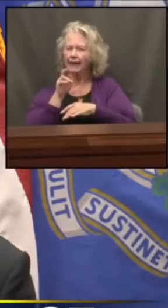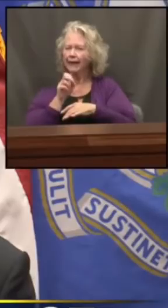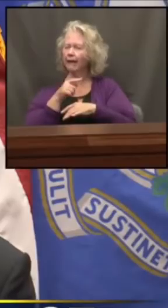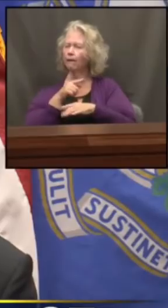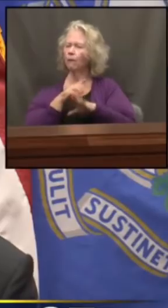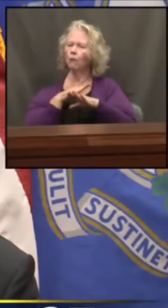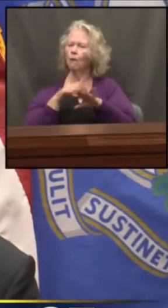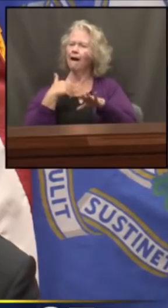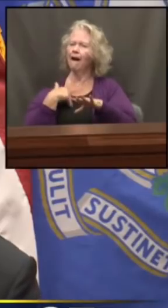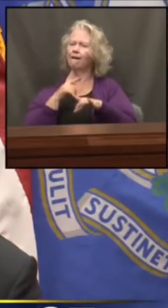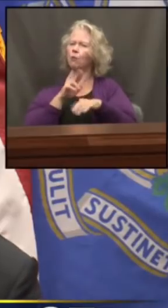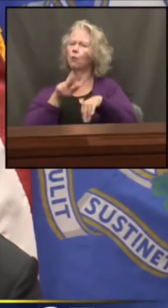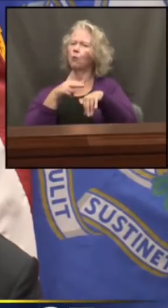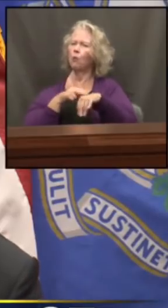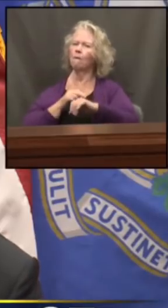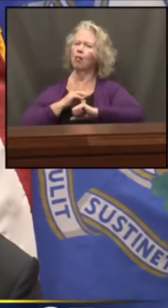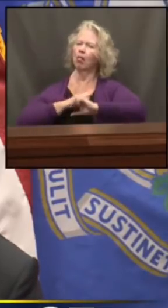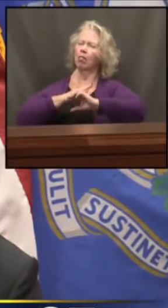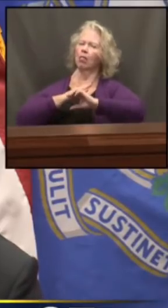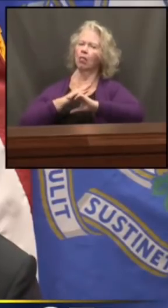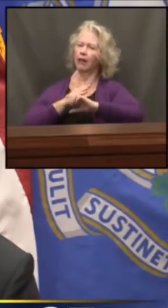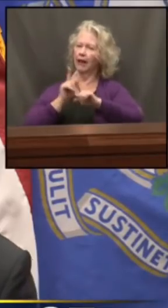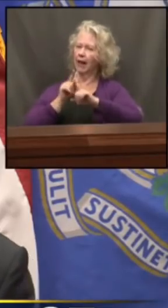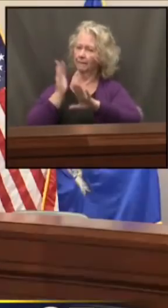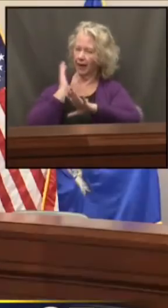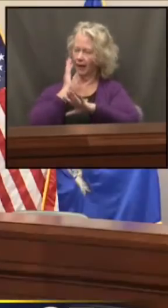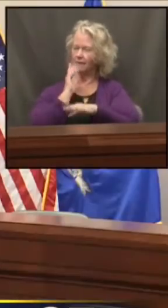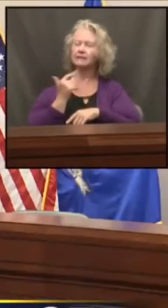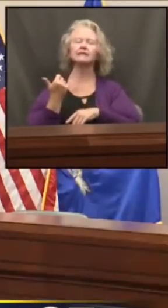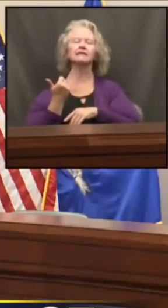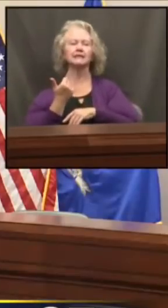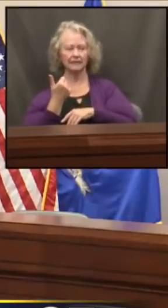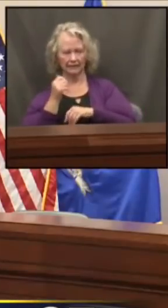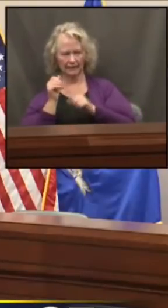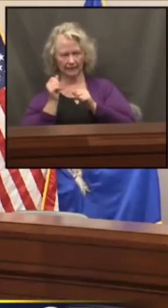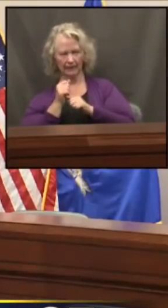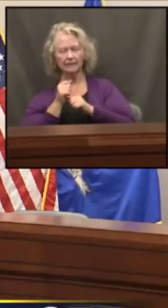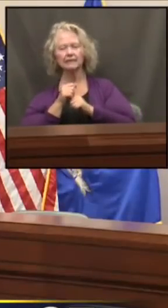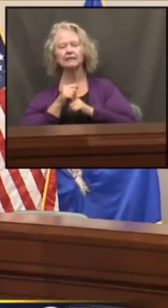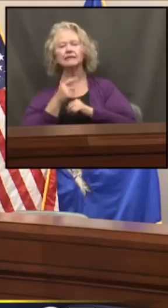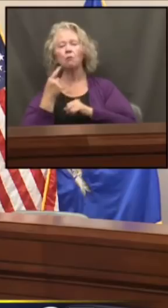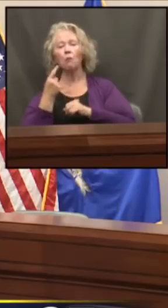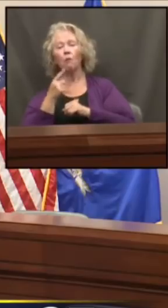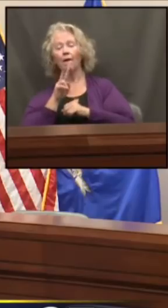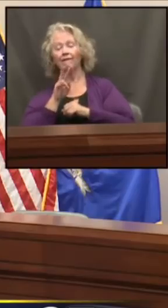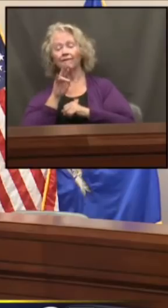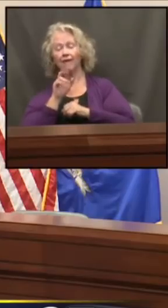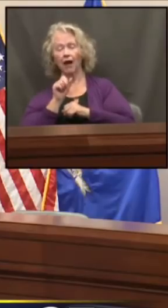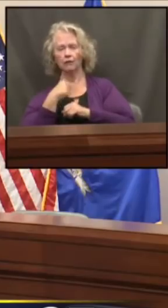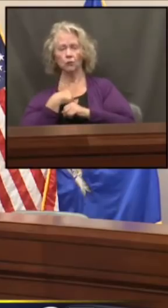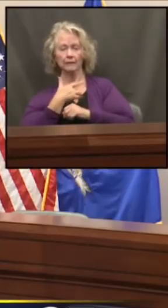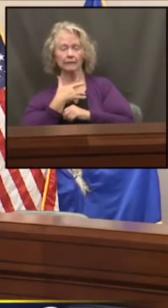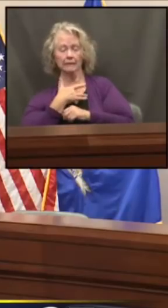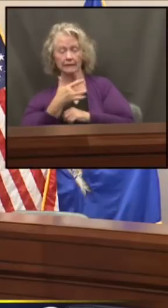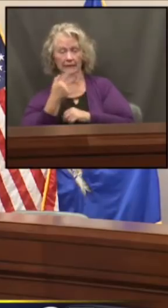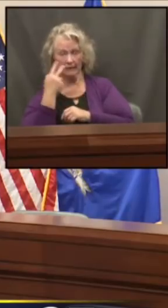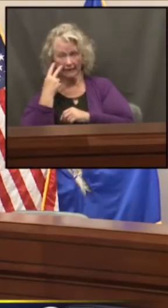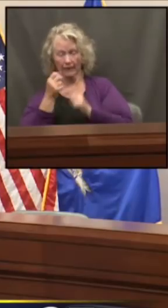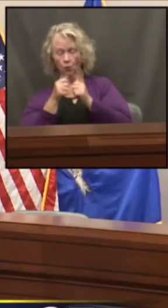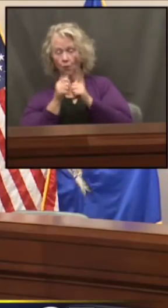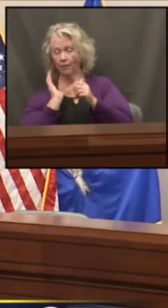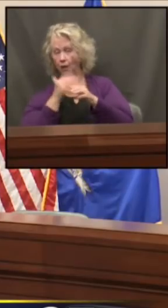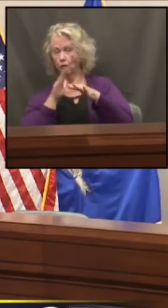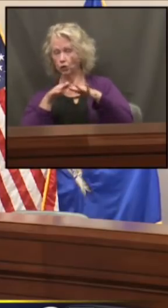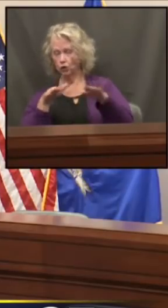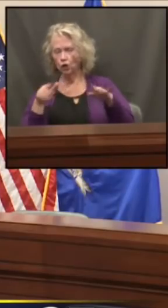for traditional flu that maybe they've had in years past. So one of the viruses that we've been seeing a lot of in children